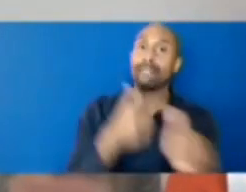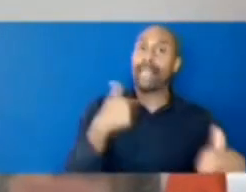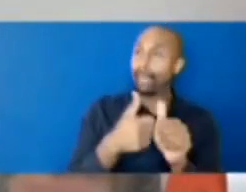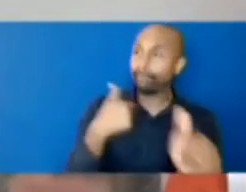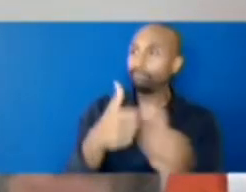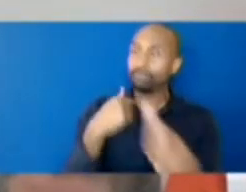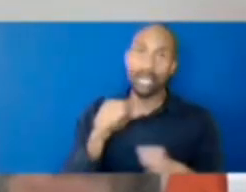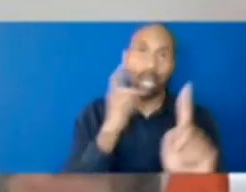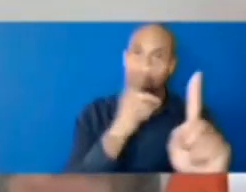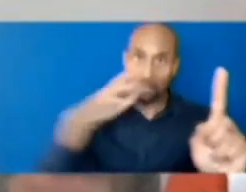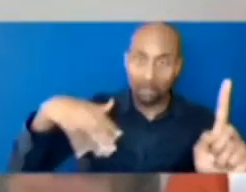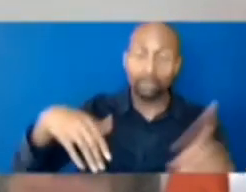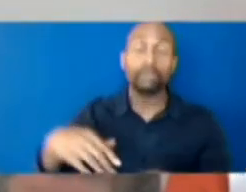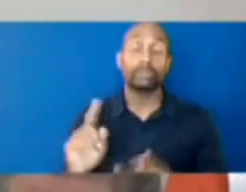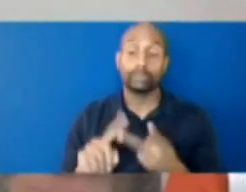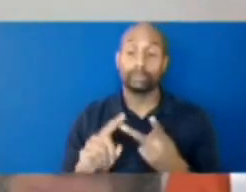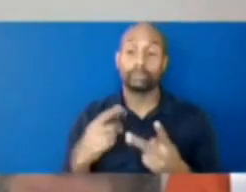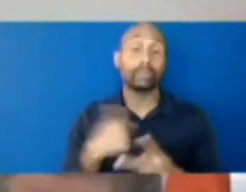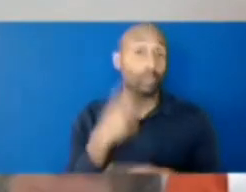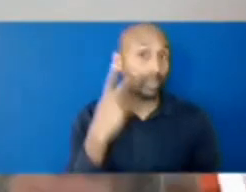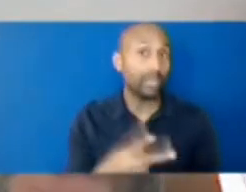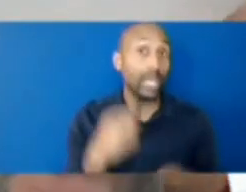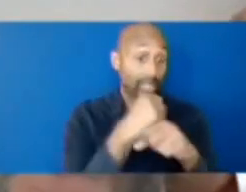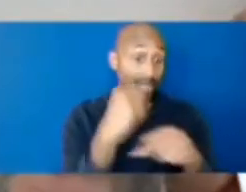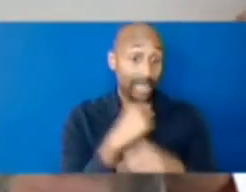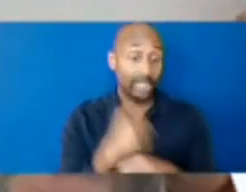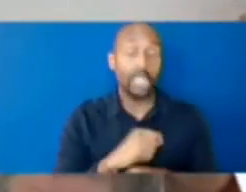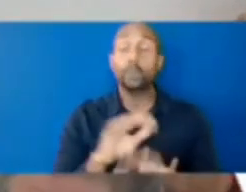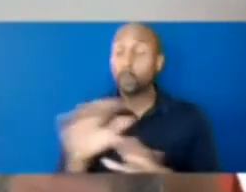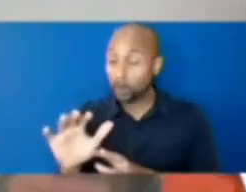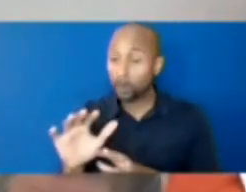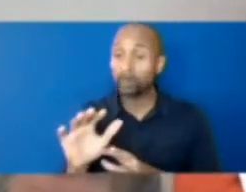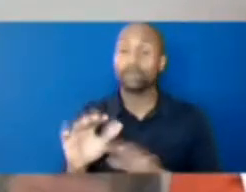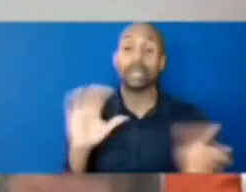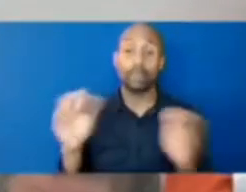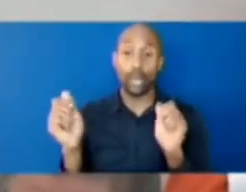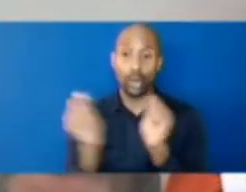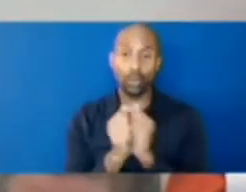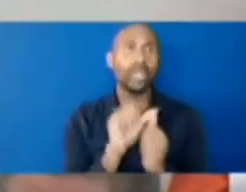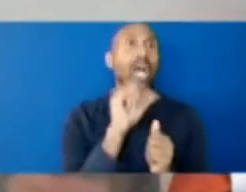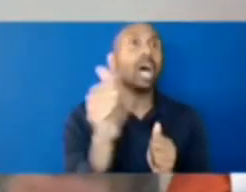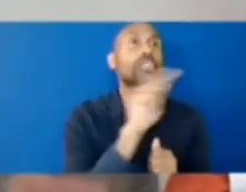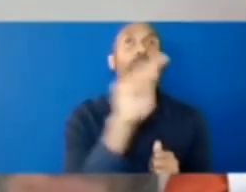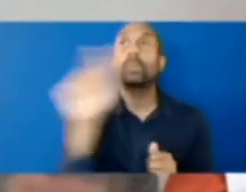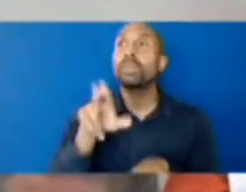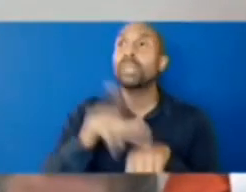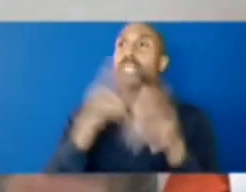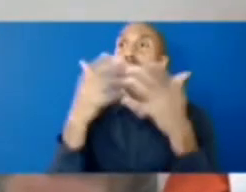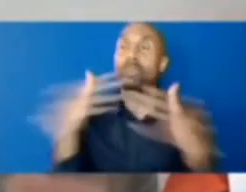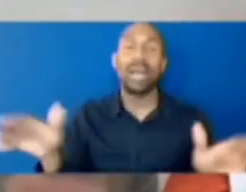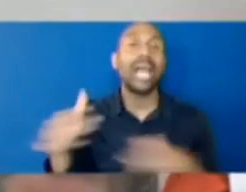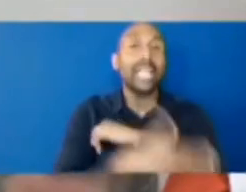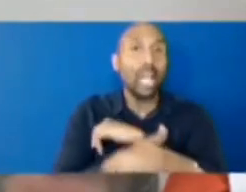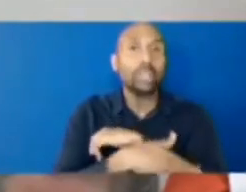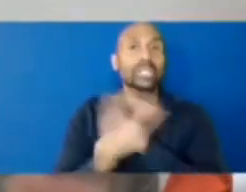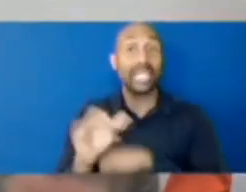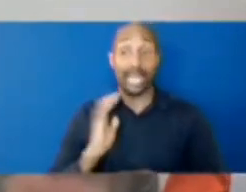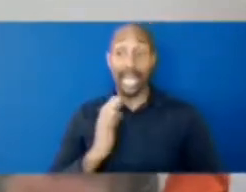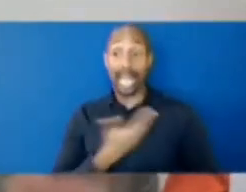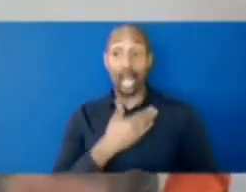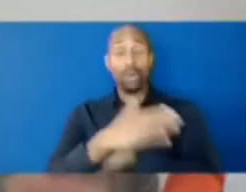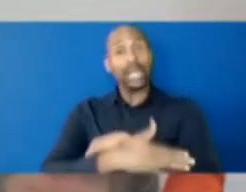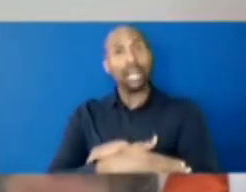when taken as a whole, our county is not as bad off as others in our nation. That is